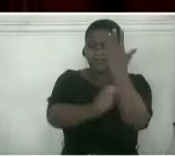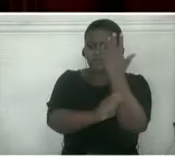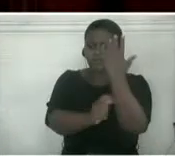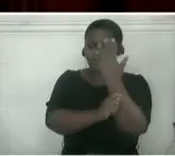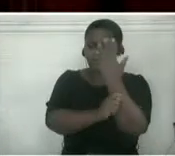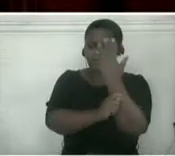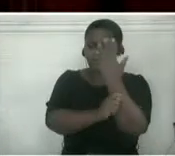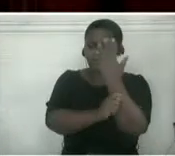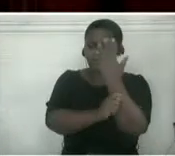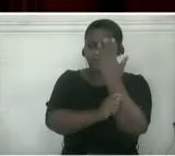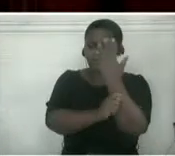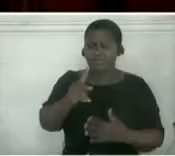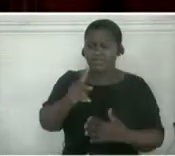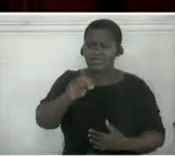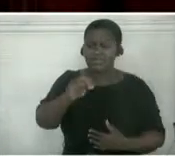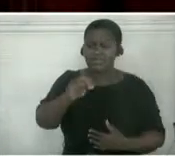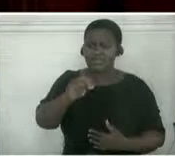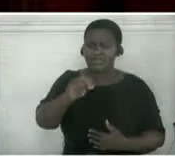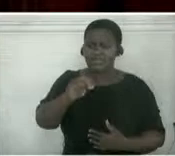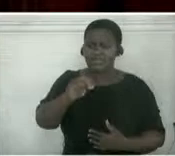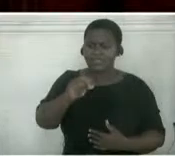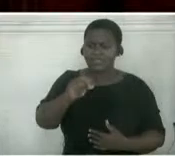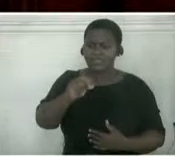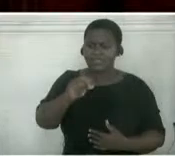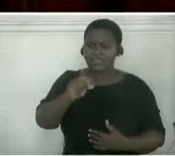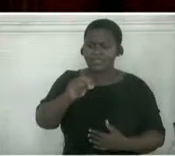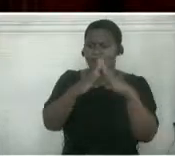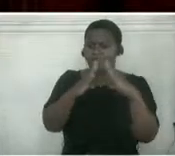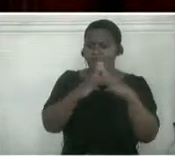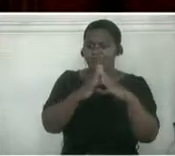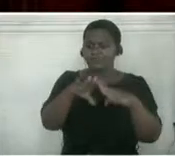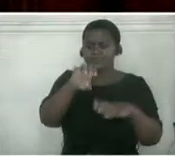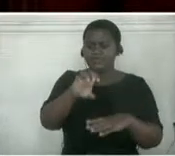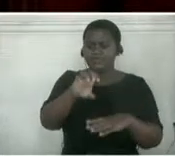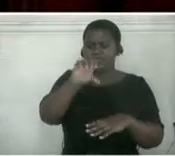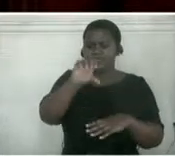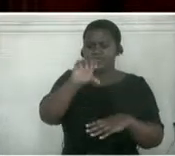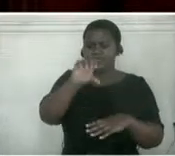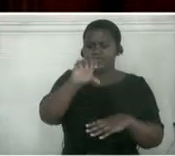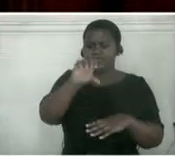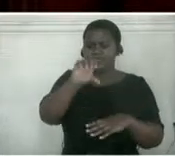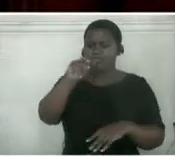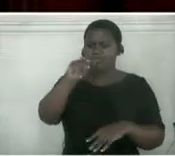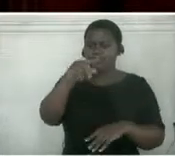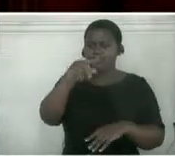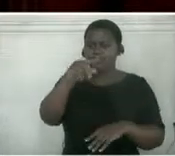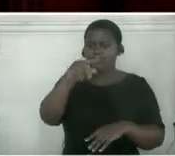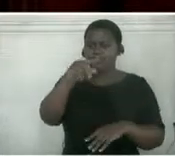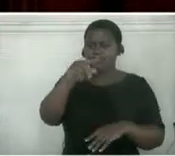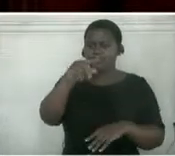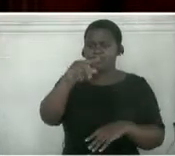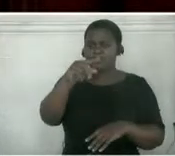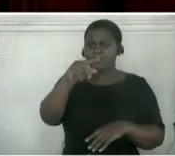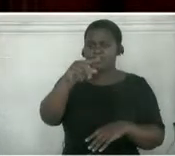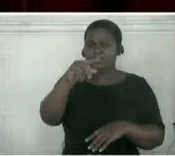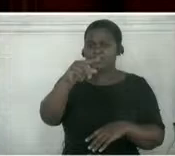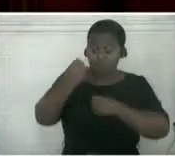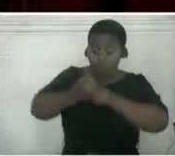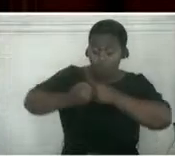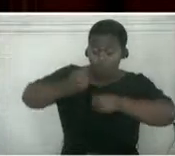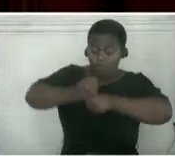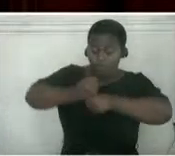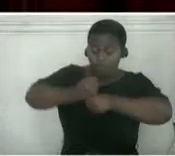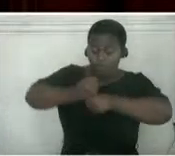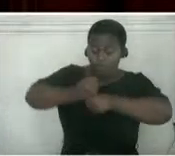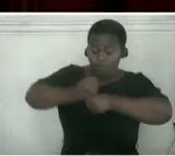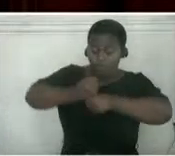KwaZulu-Natal. Le transit camp yasespingo ngeyokuqala esisoyenza kulonyaka ukuthi imndeni